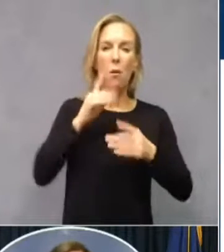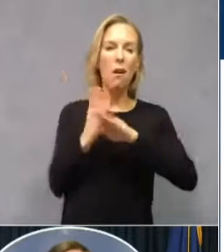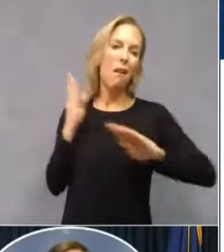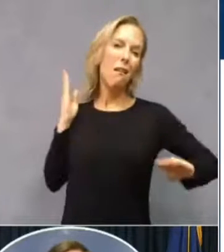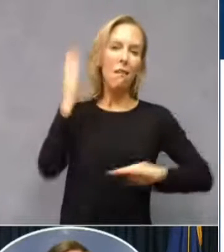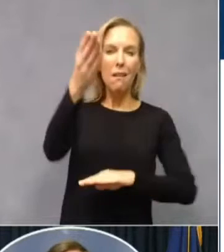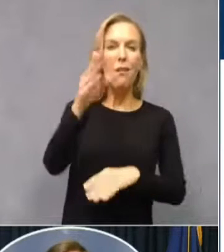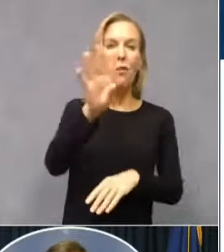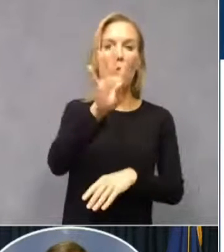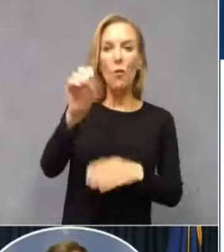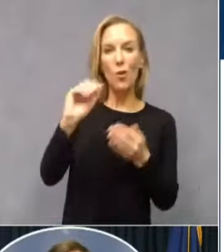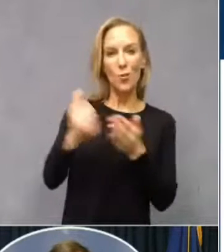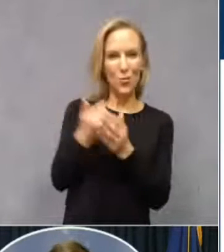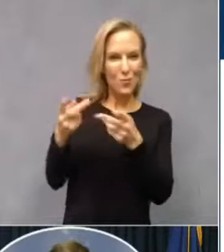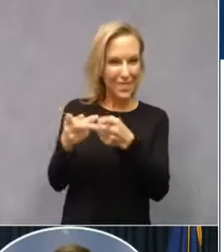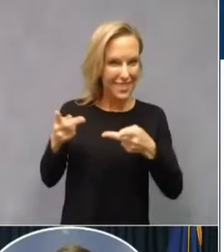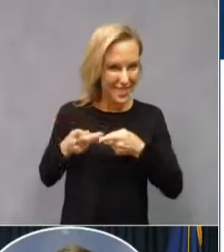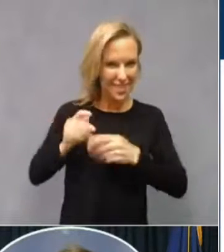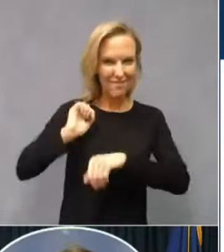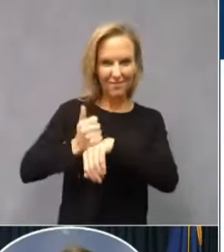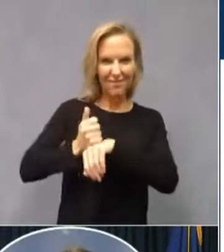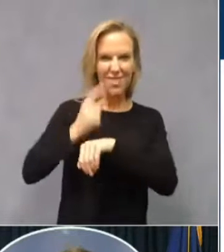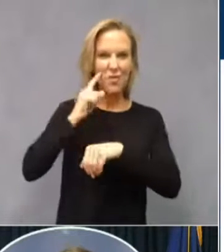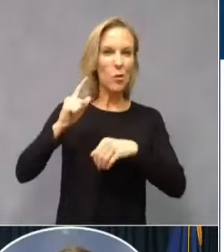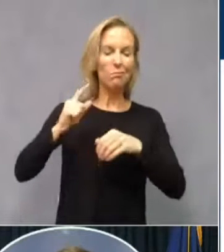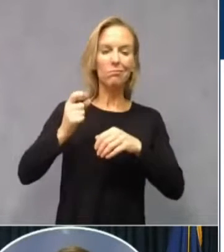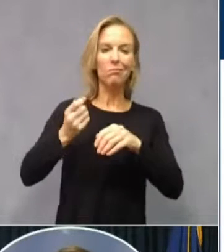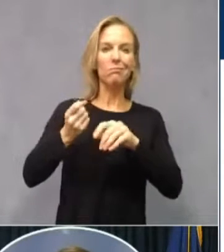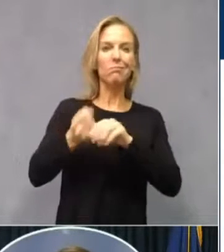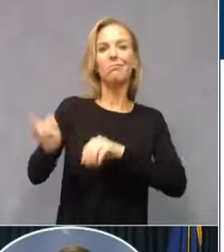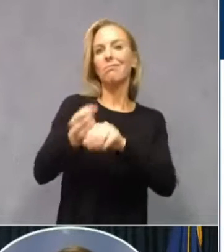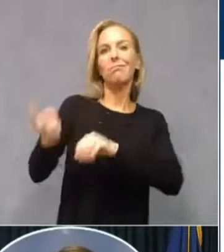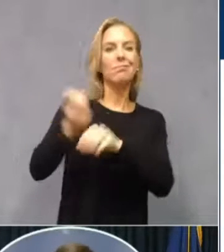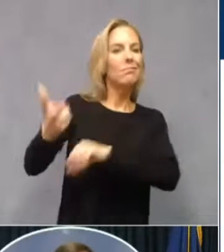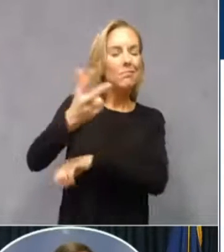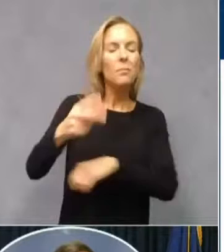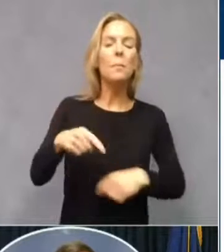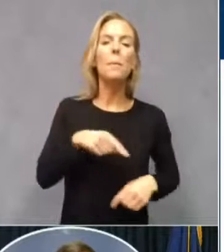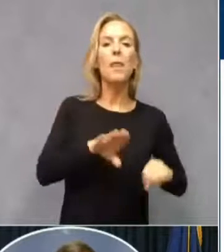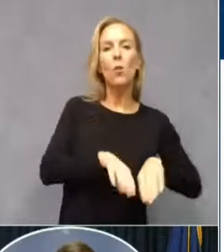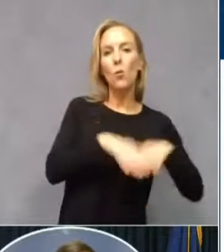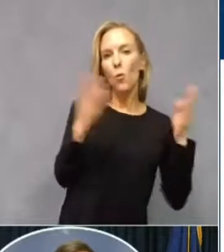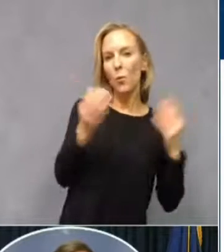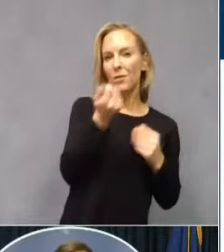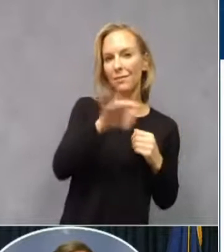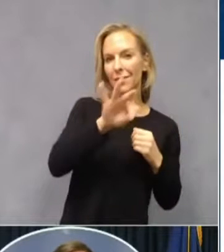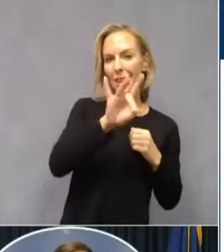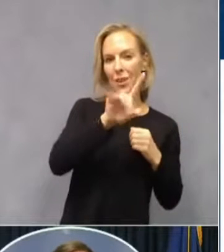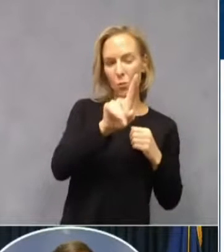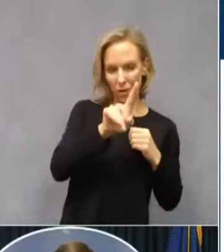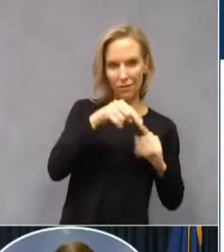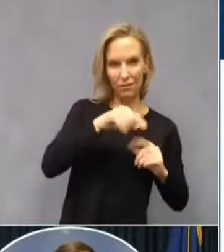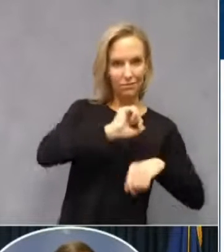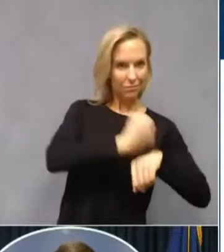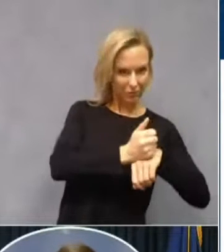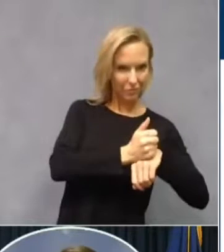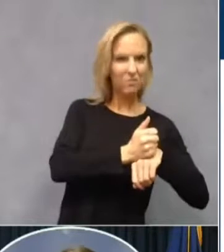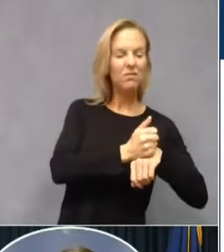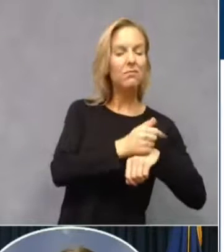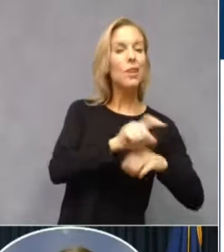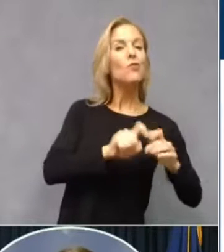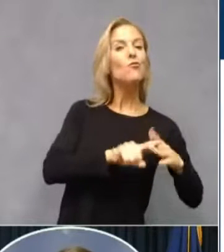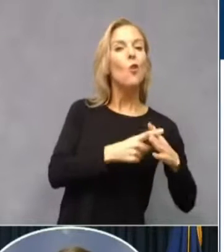new positions in the years to come. The operation opened in 1981 with a team of just 11